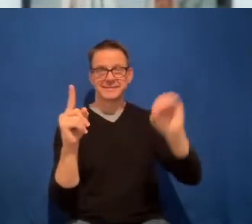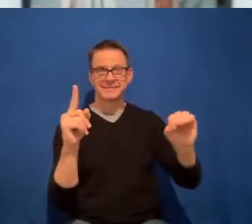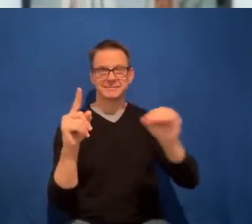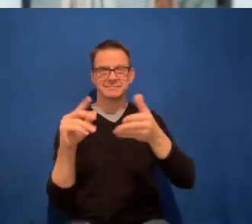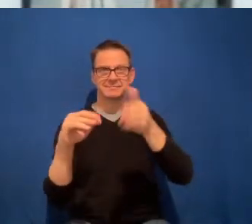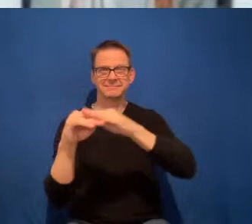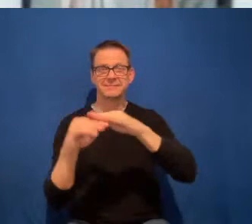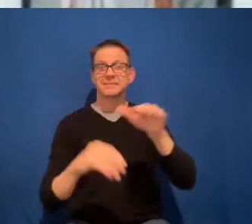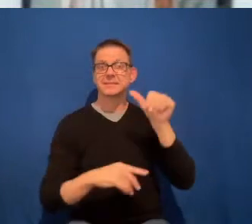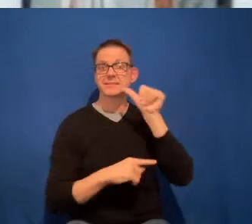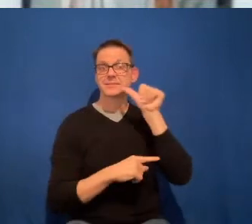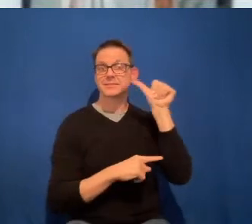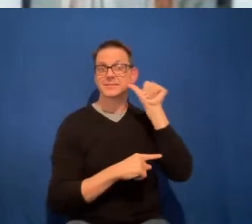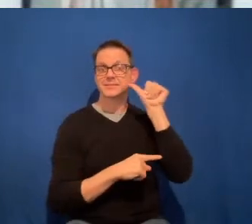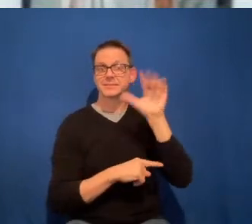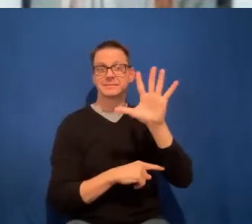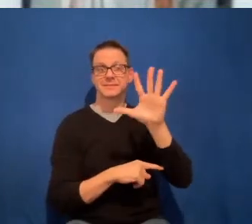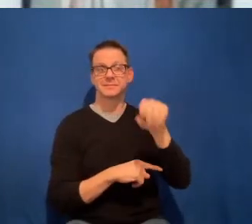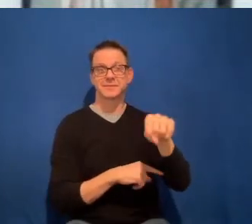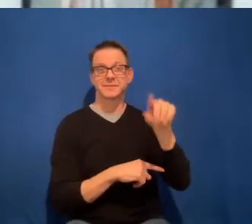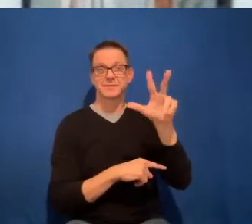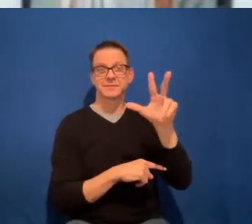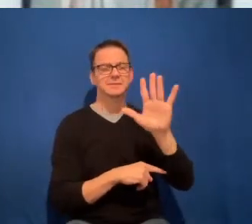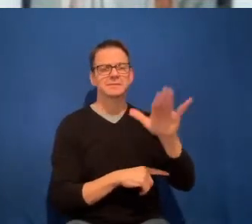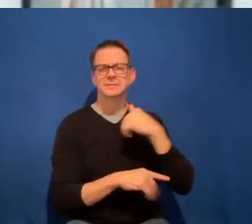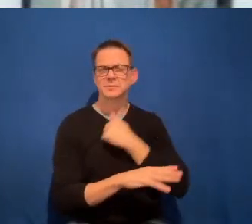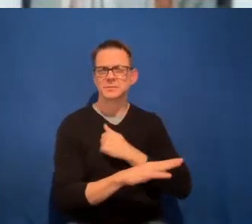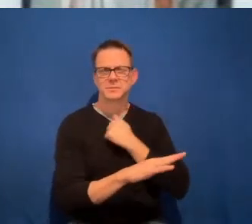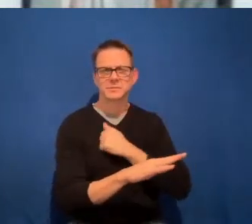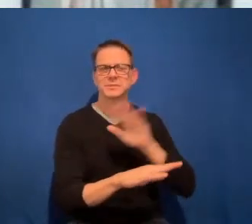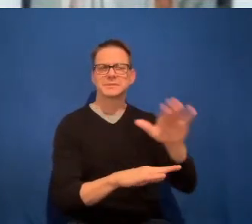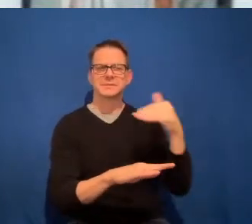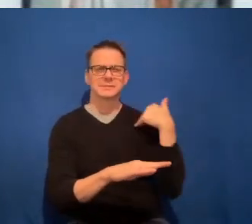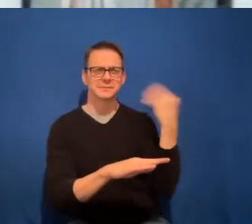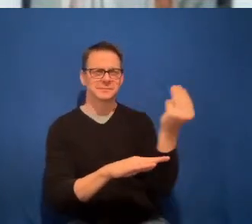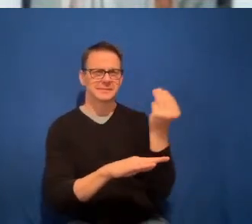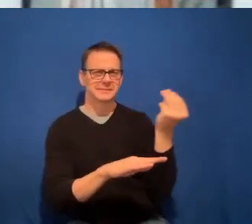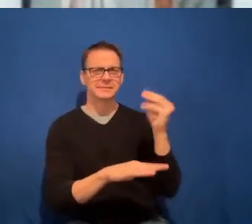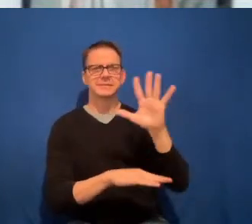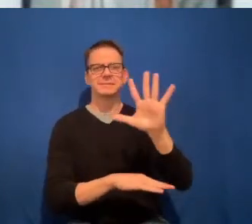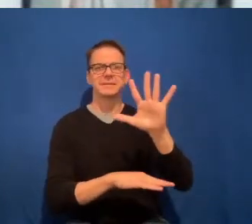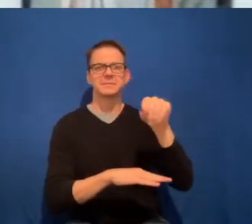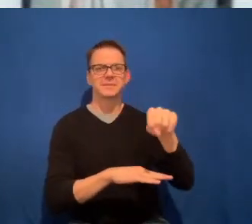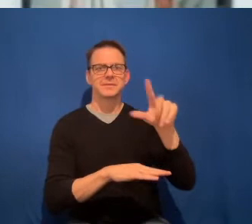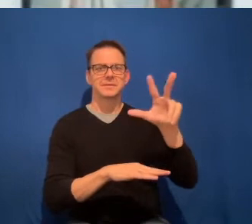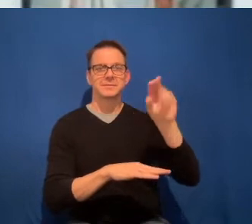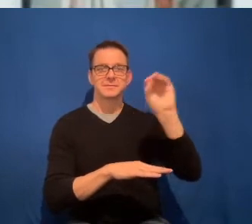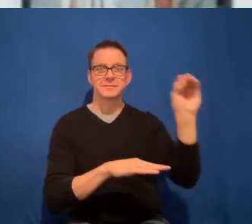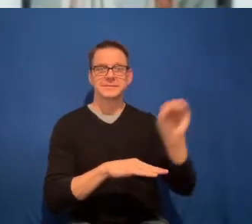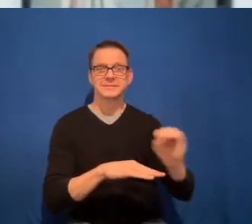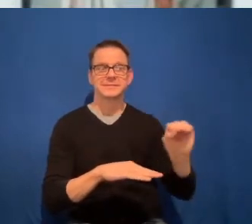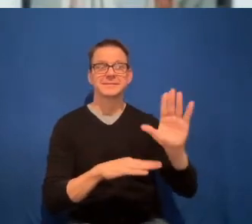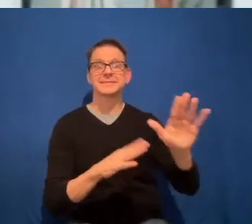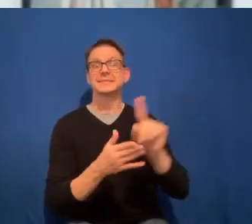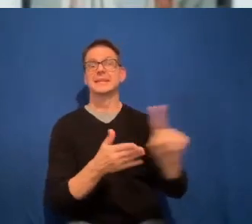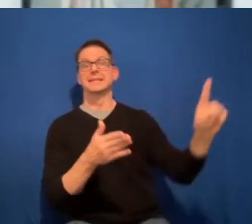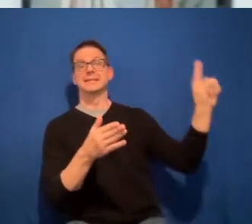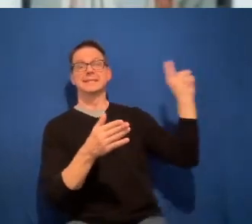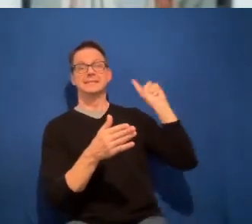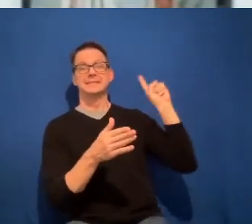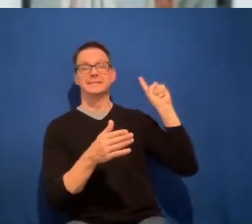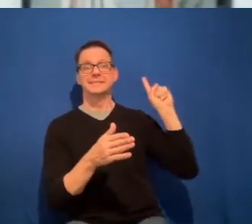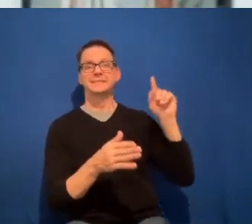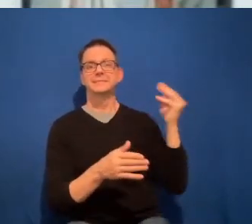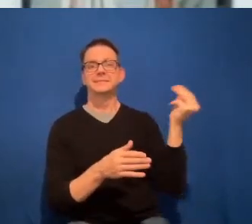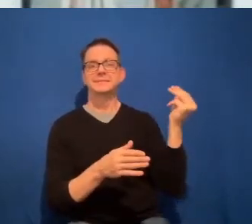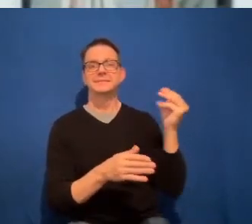yesterday, 5.13%. Sorry, so this is for Monday, 5.13% versus last Monday's 4.52%.